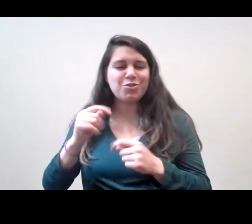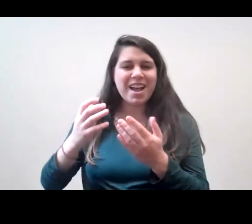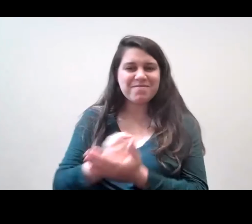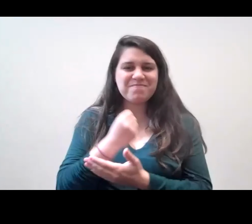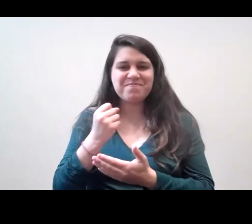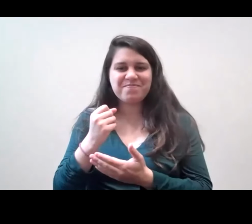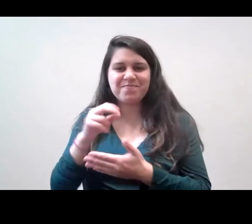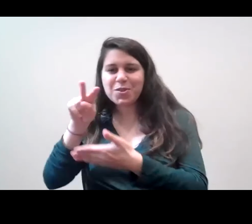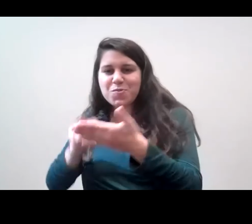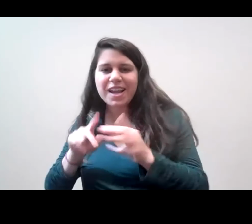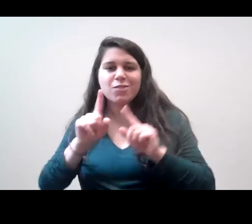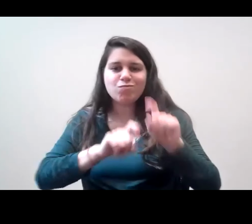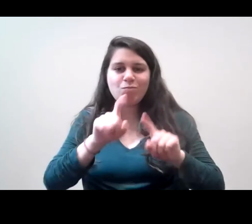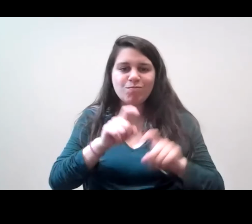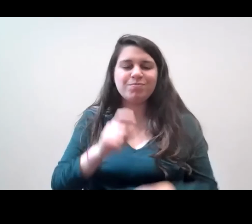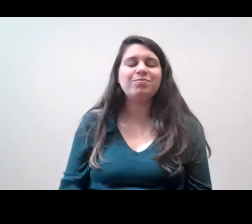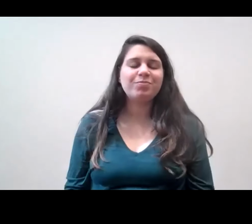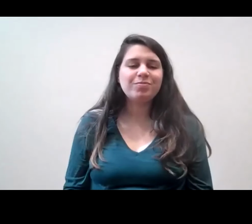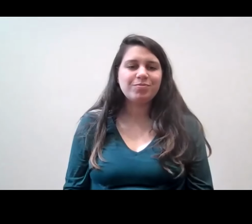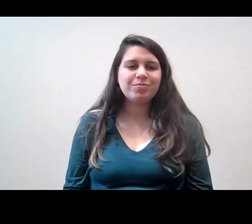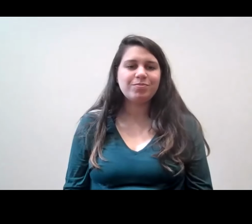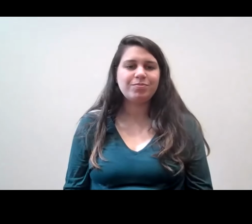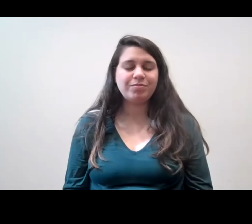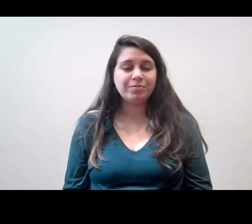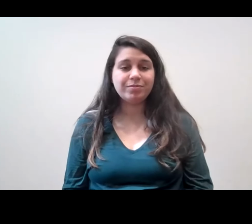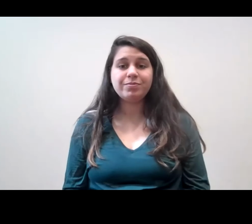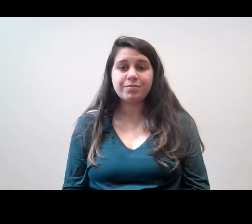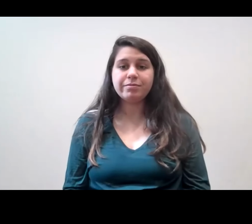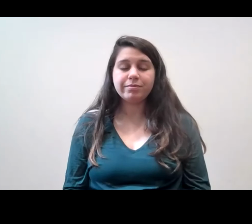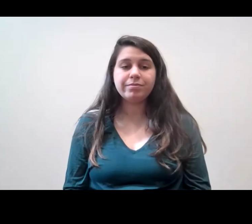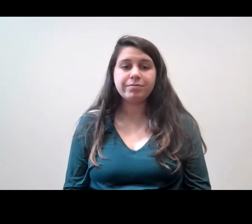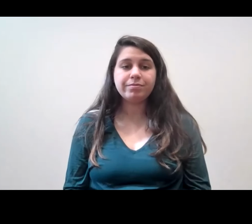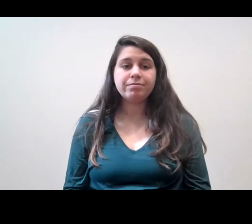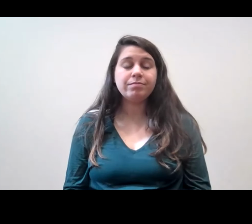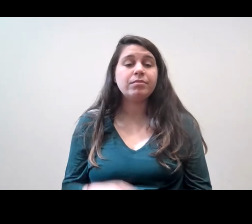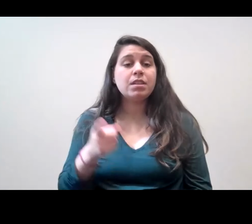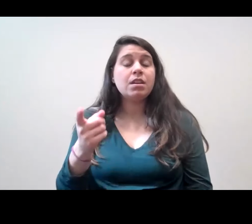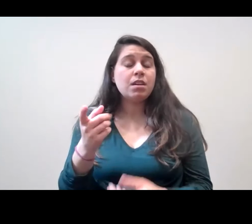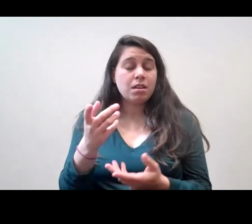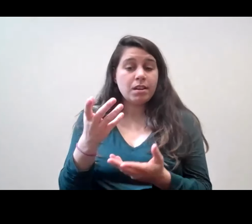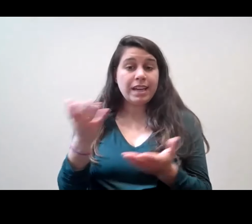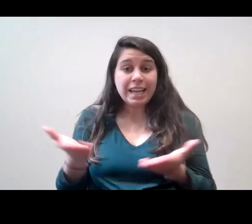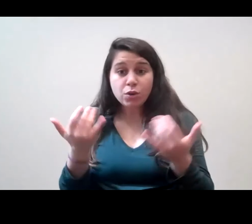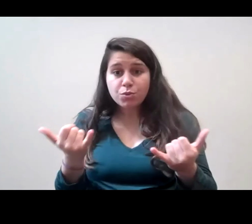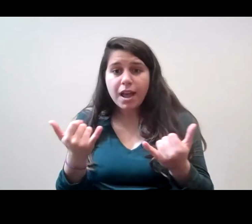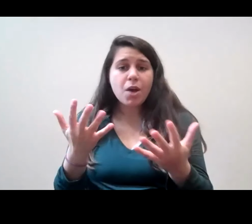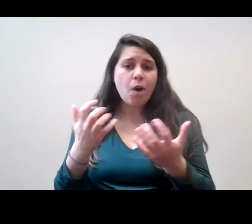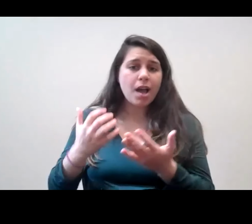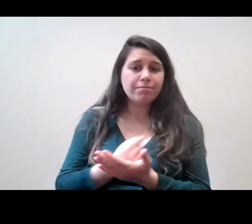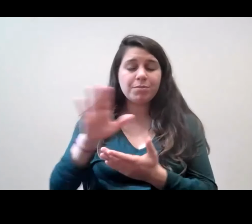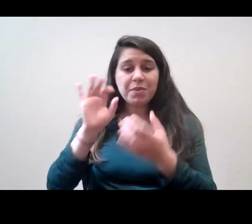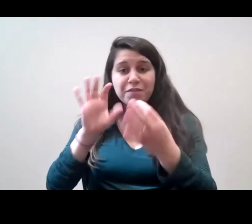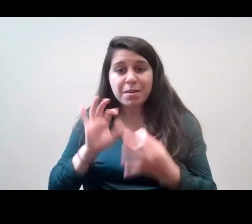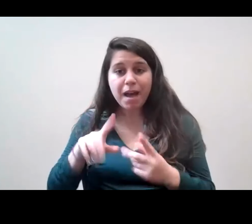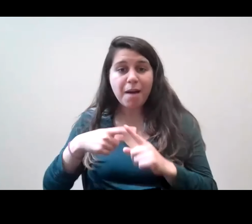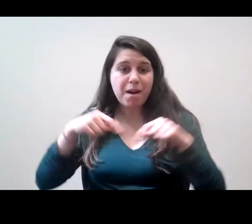can at the end of the presentation. There are a couple ways for you to provide us feedback about the